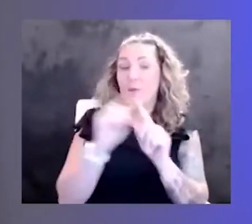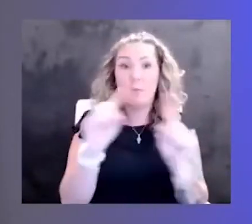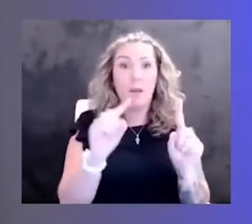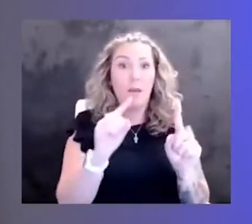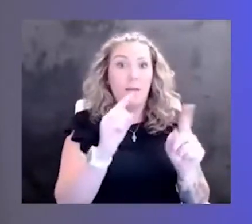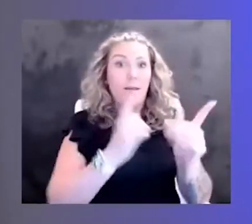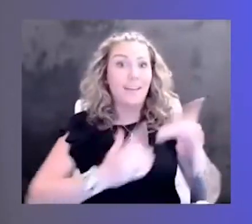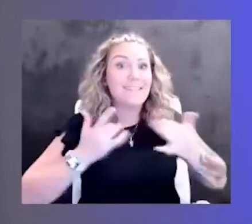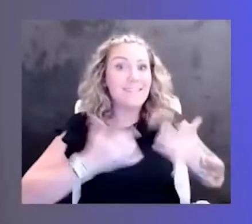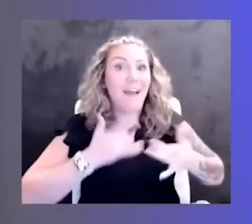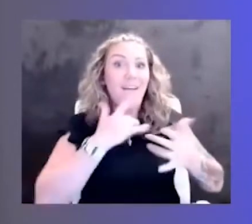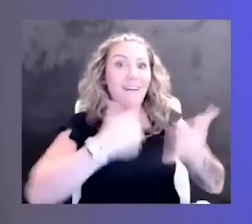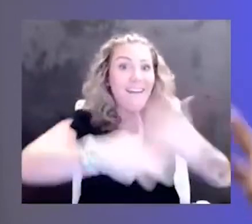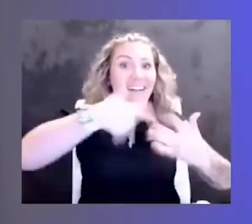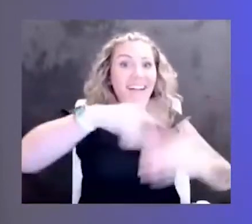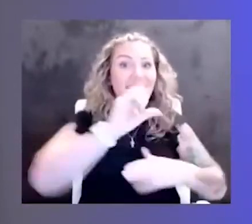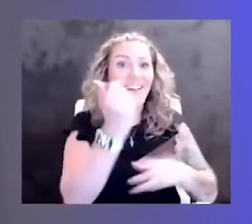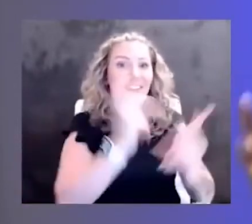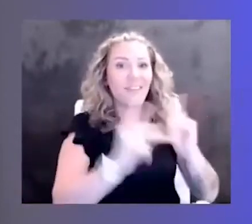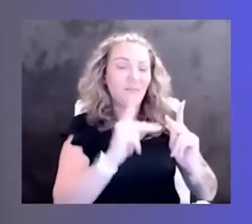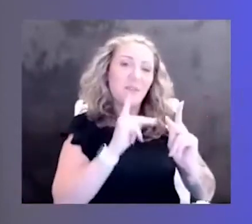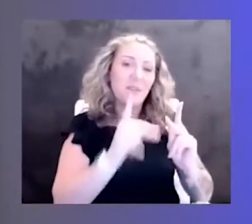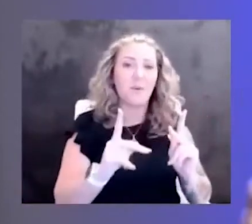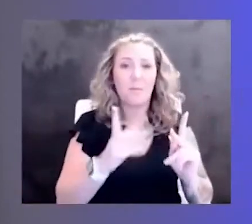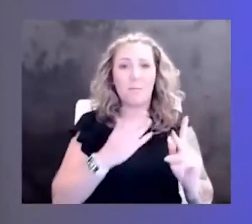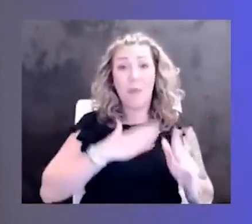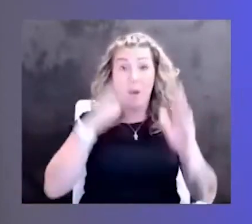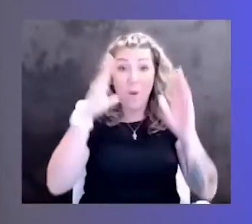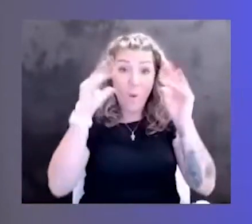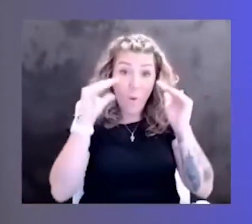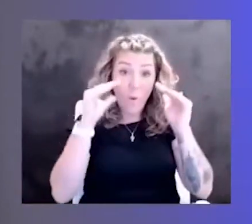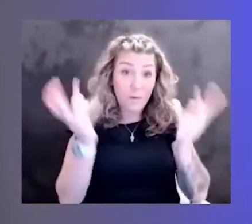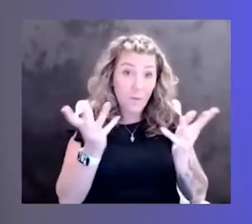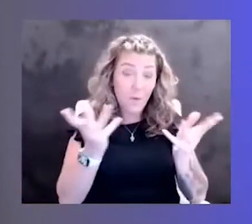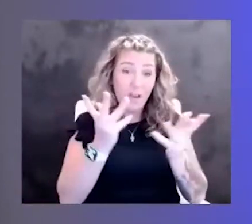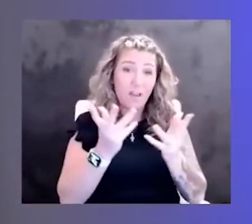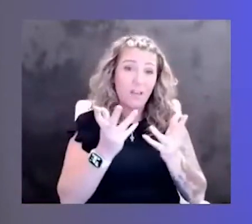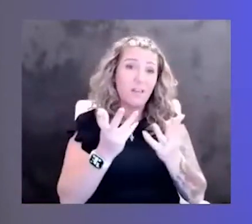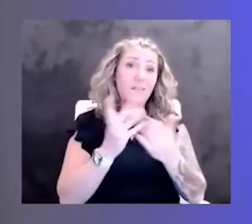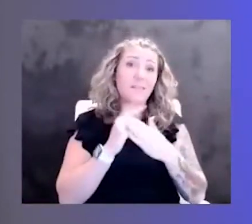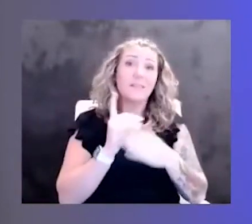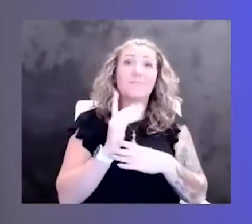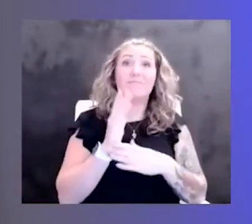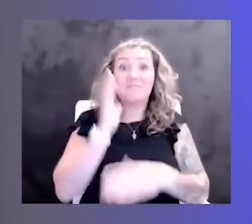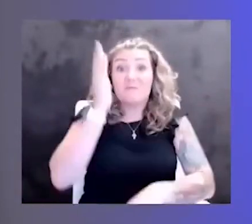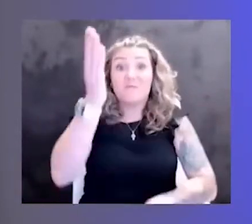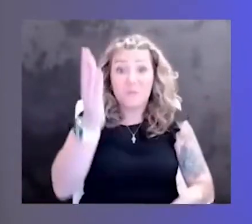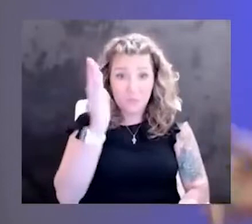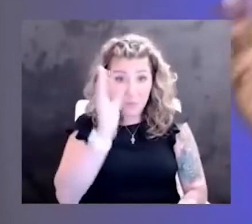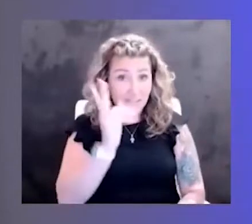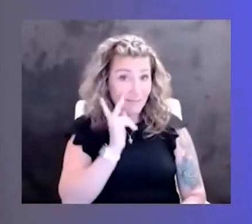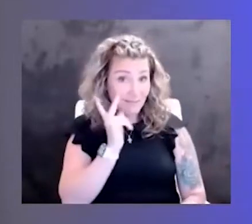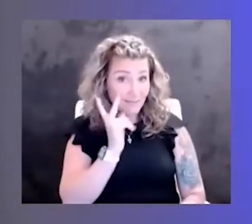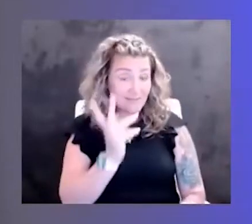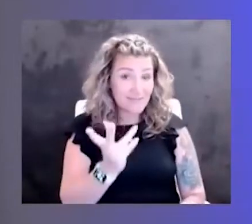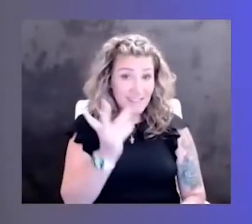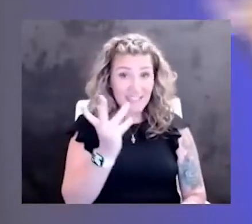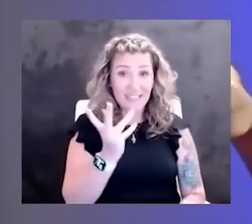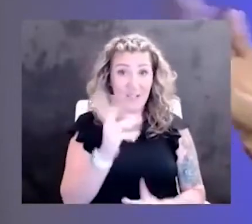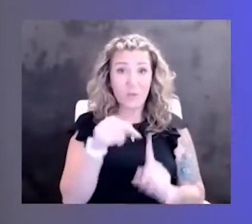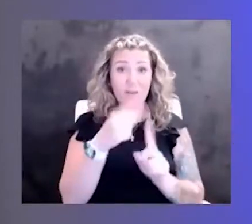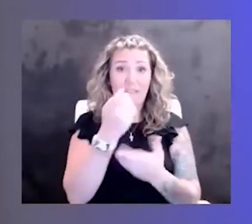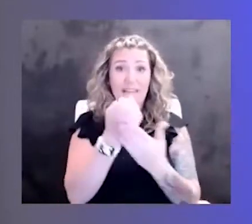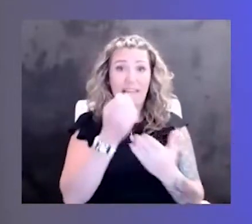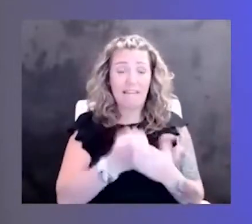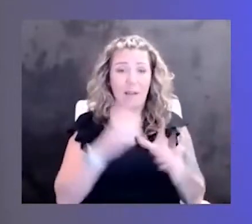life. And so my hope is that over time, we'll start to see, as the economy starts picking back up